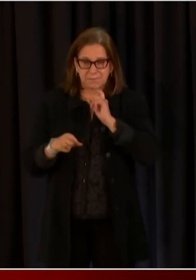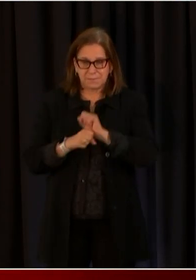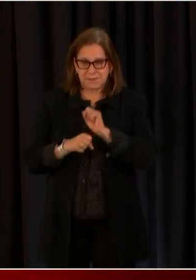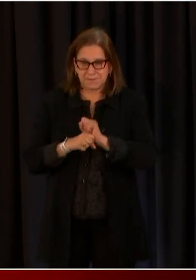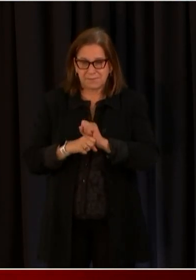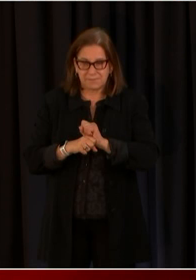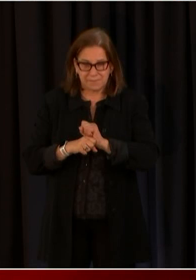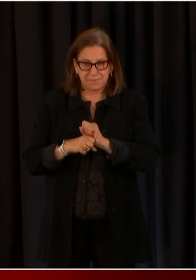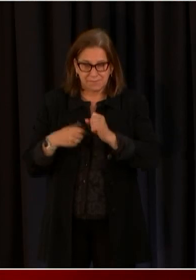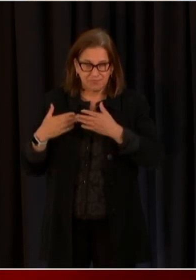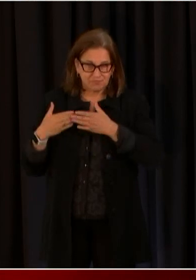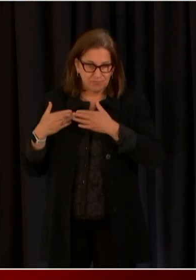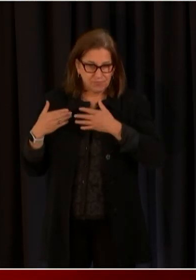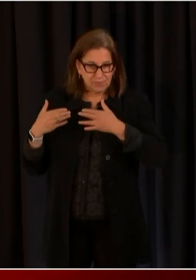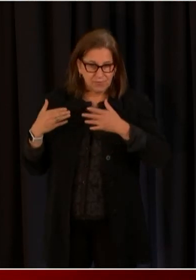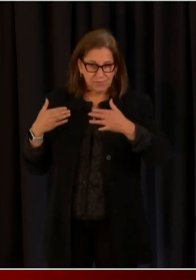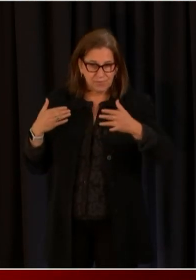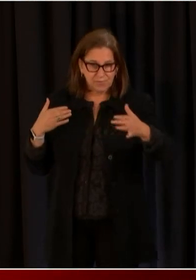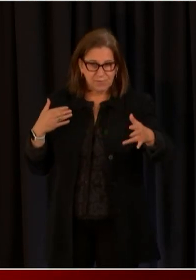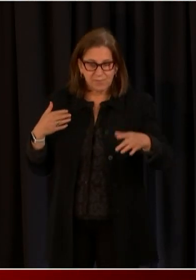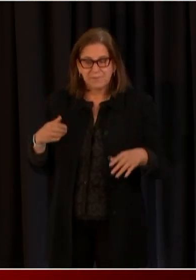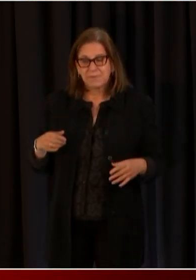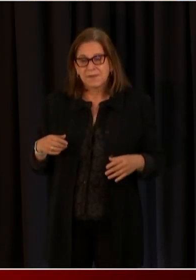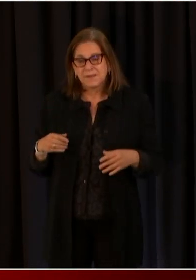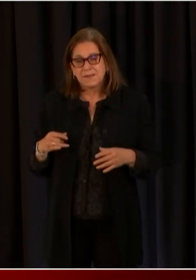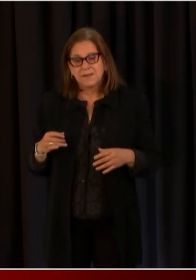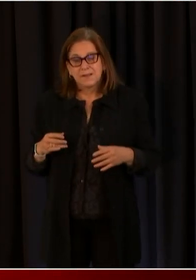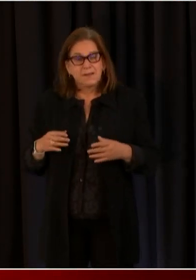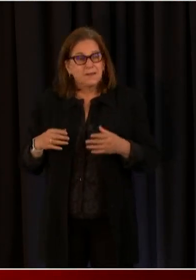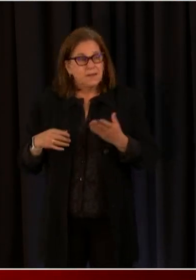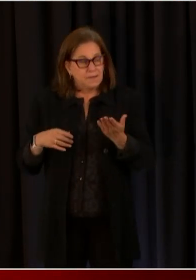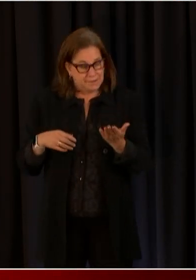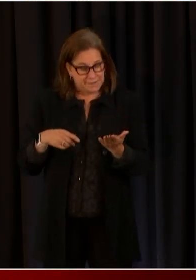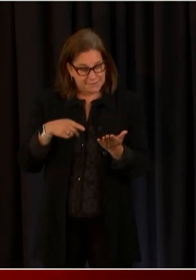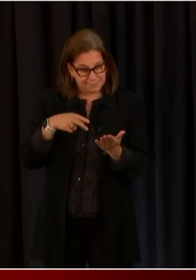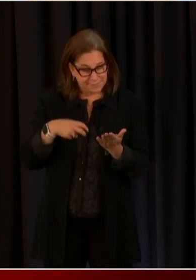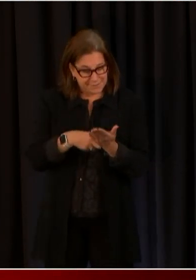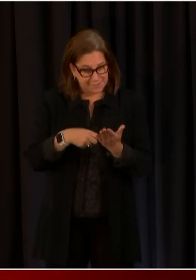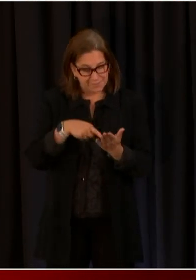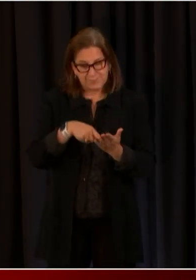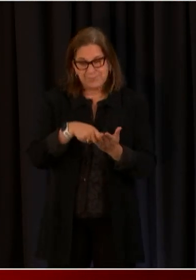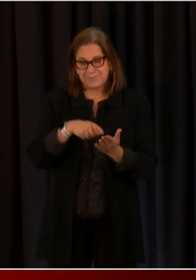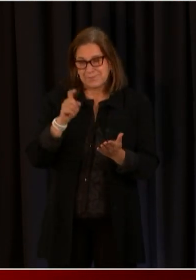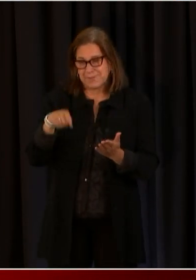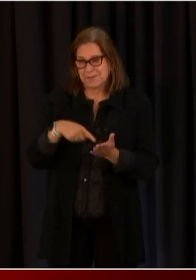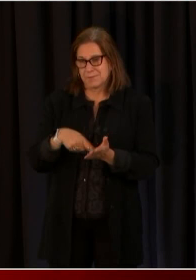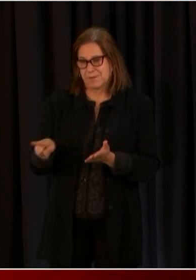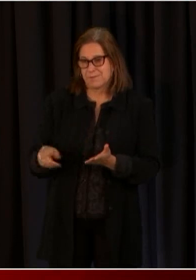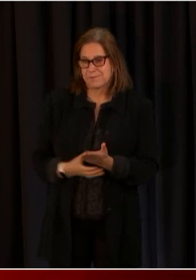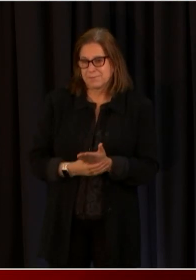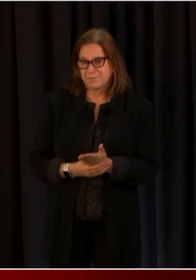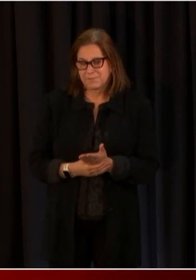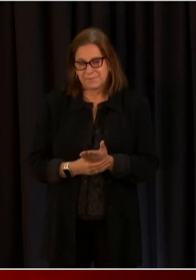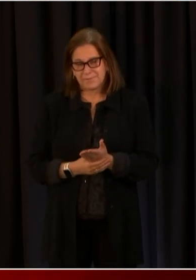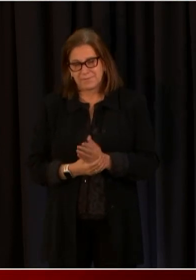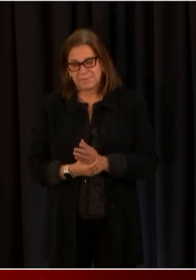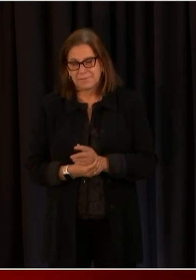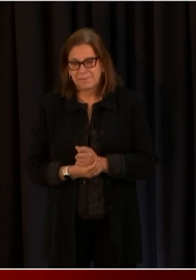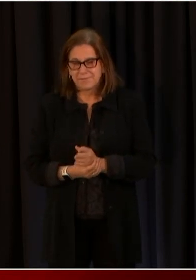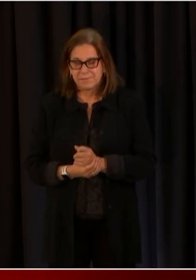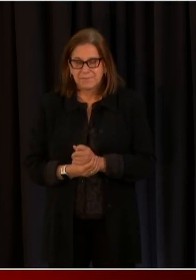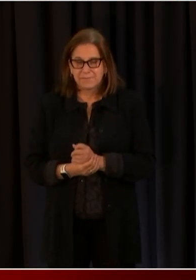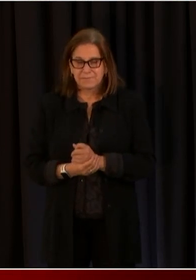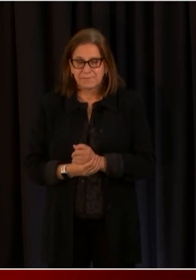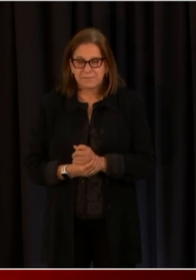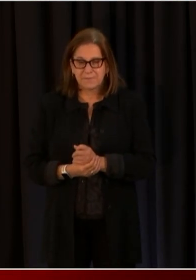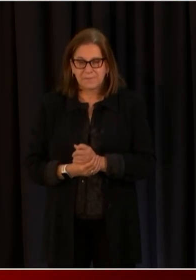hearing timelines listed on the back of this ticket. Okay, beginning July 1st. Booting of vehicles with two